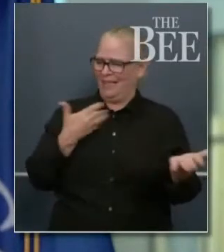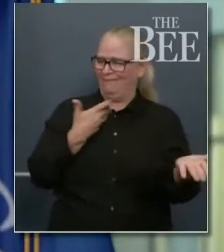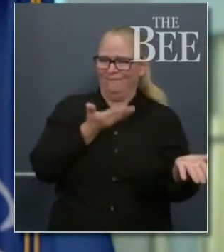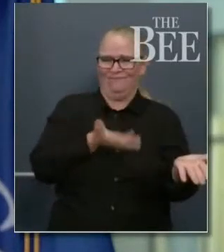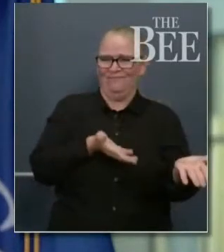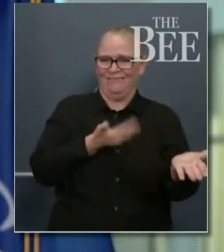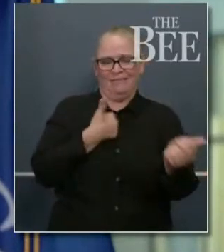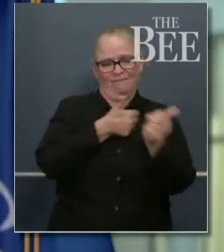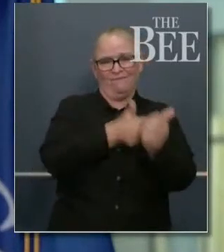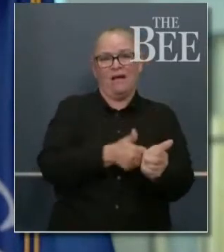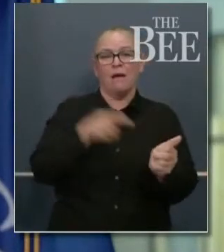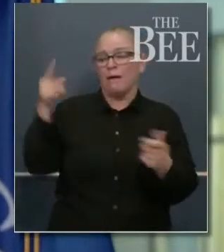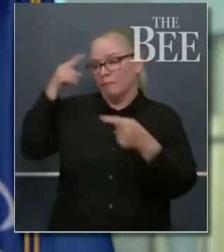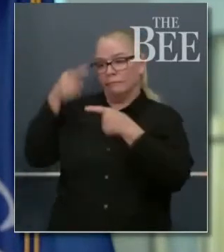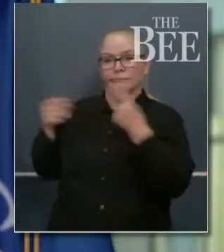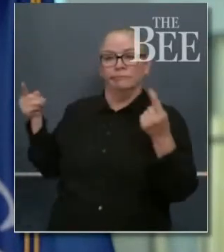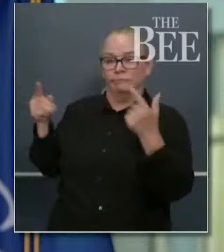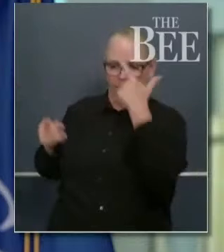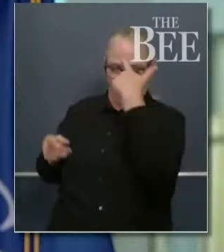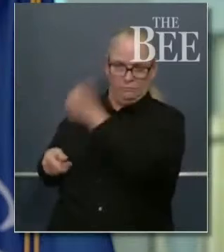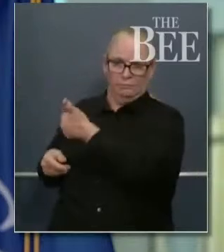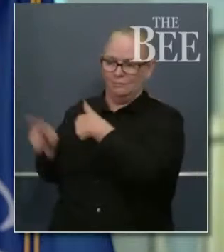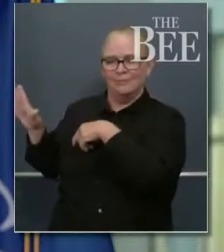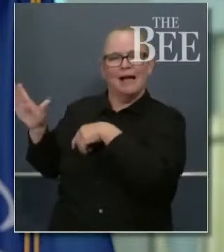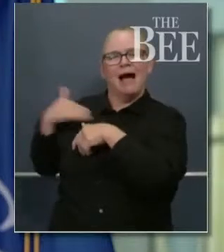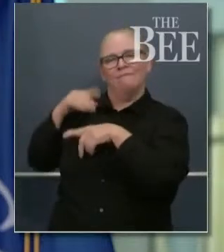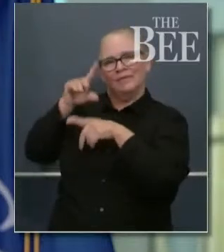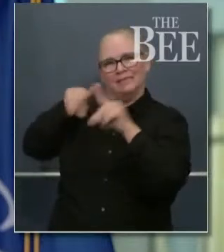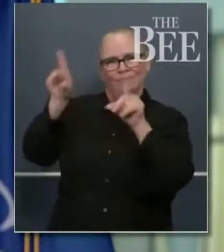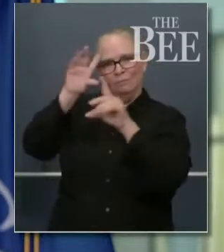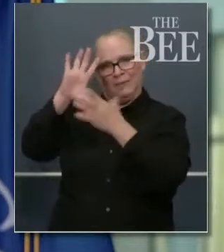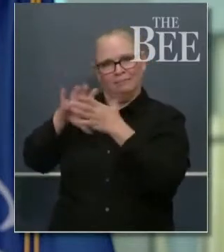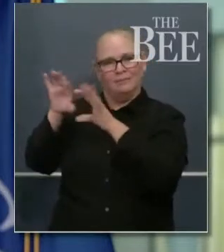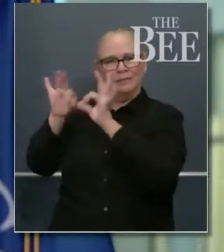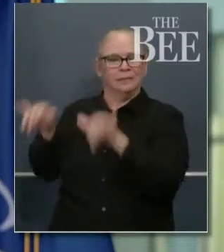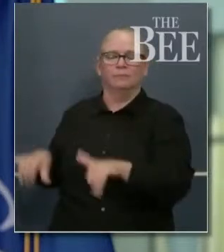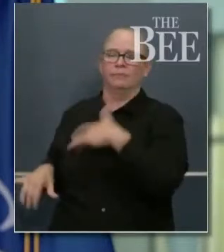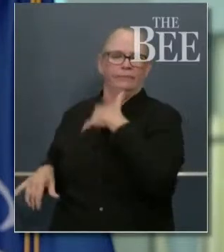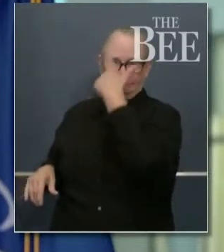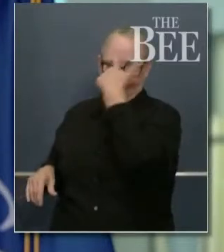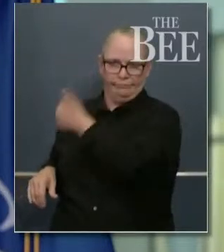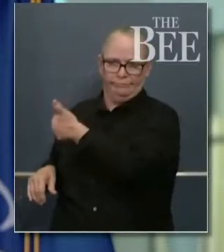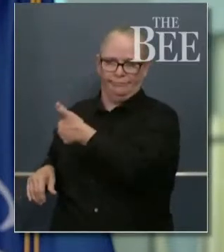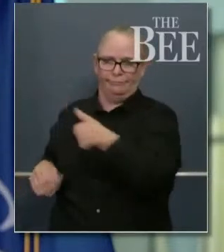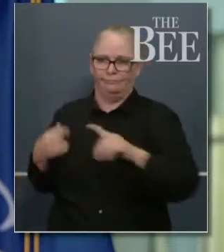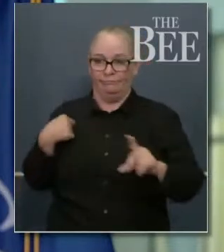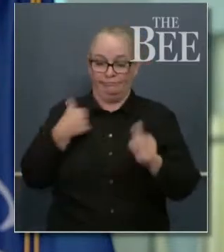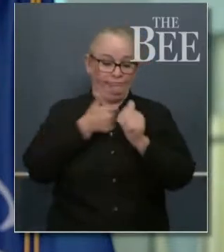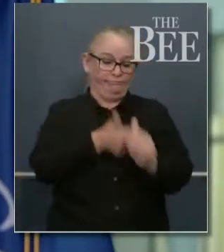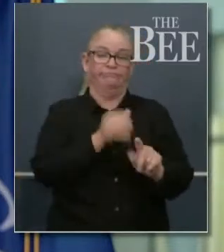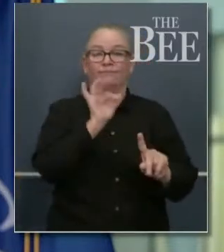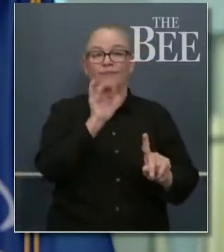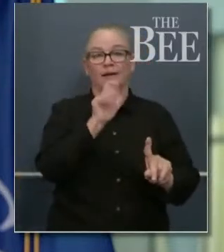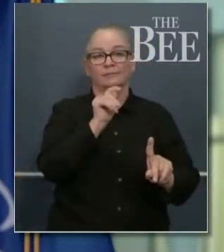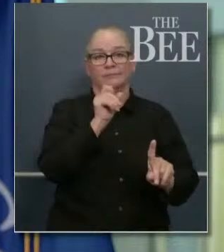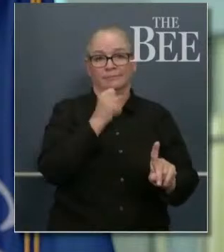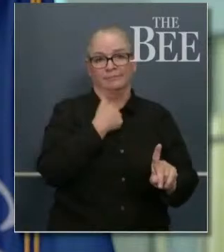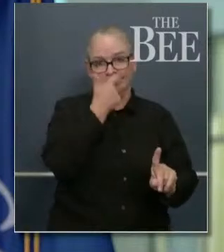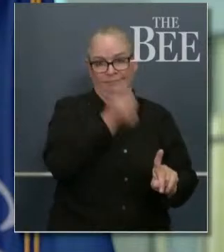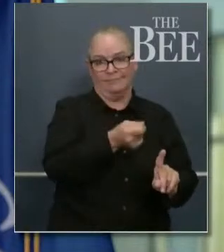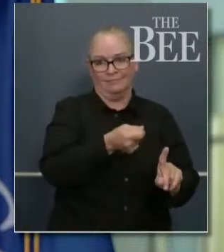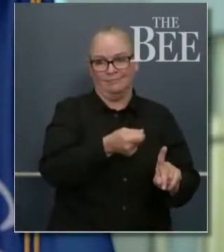ourselves, not with that belief, but that understanding of what those facts are producing and the reality on the